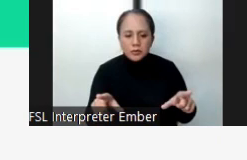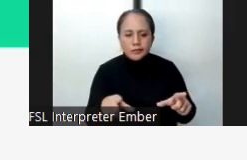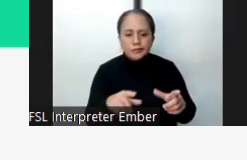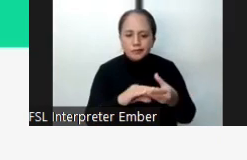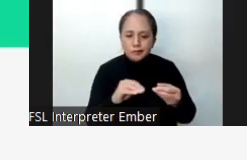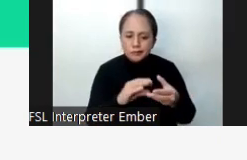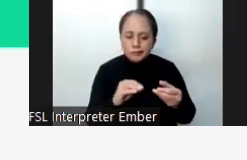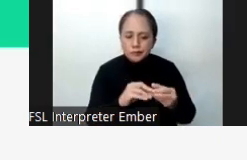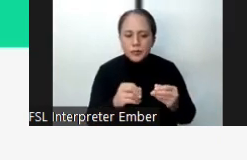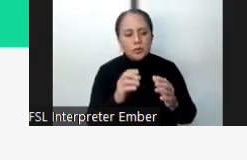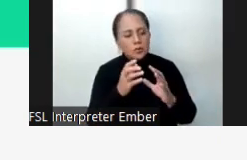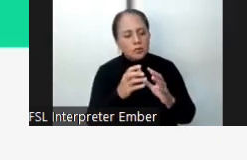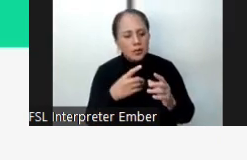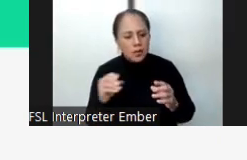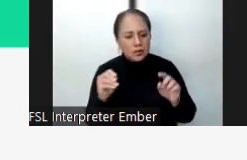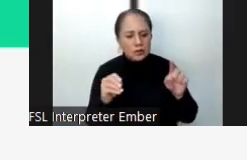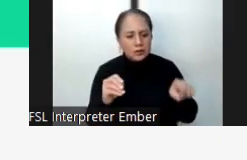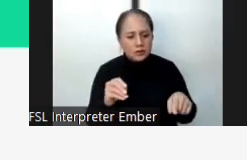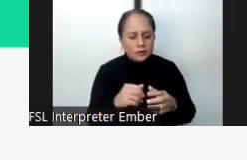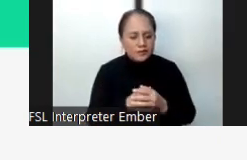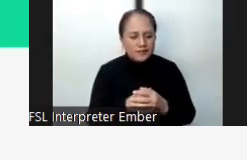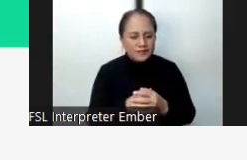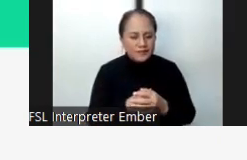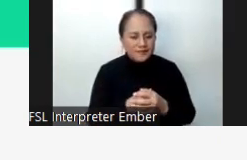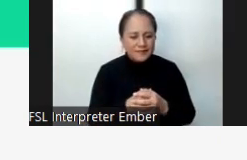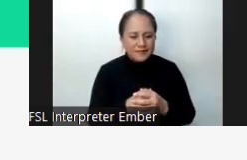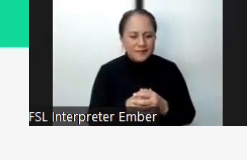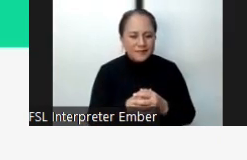elements, story components, and contents.